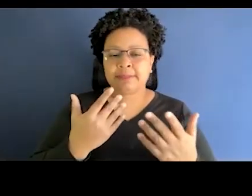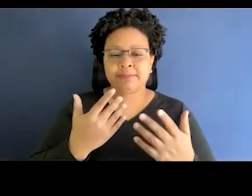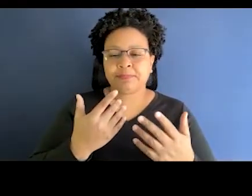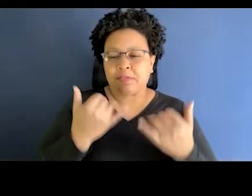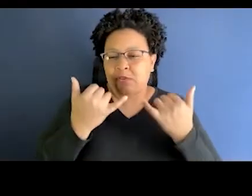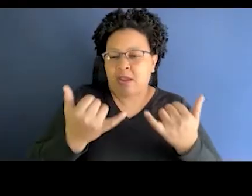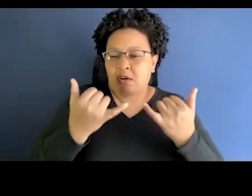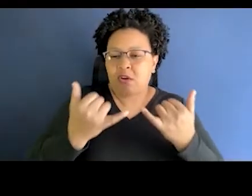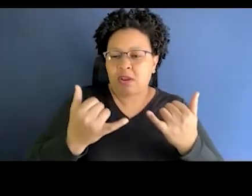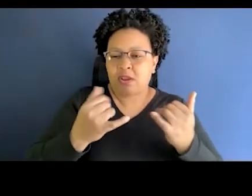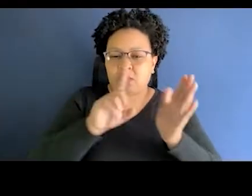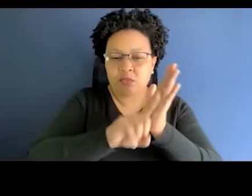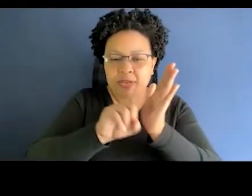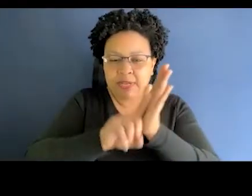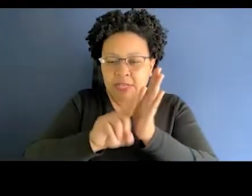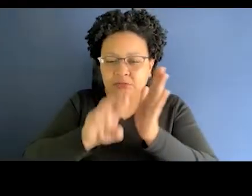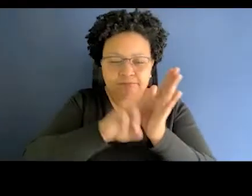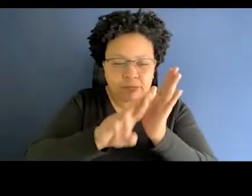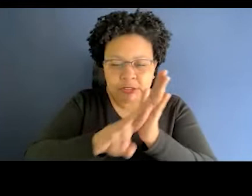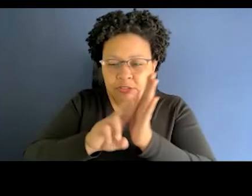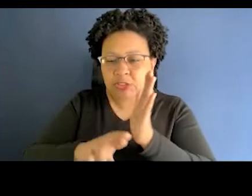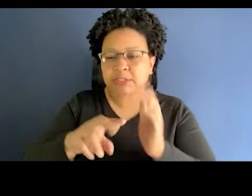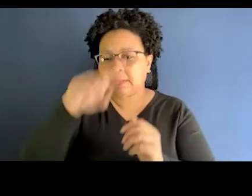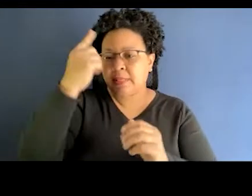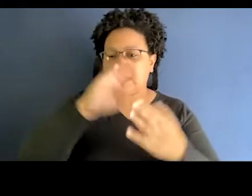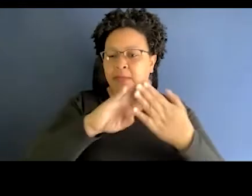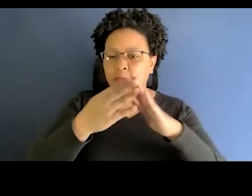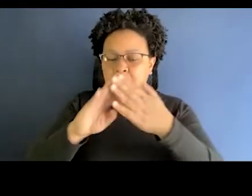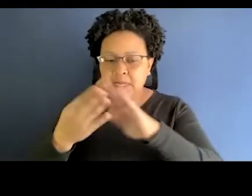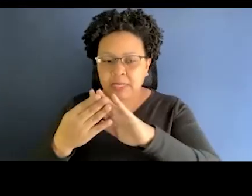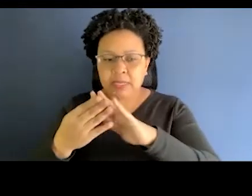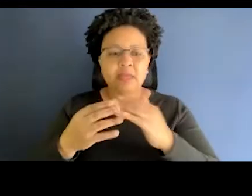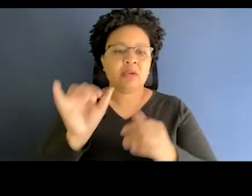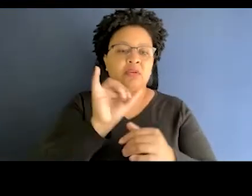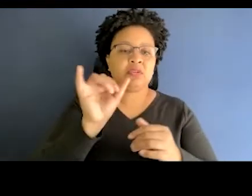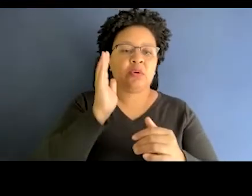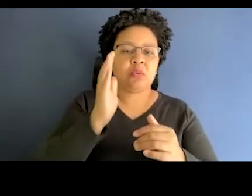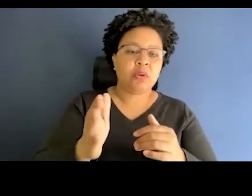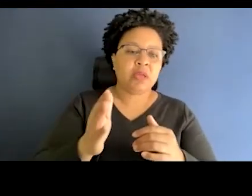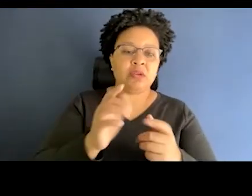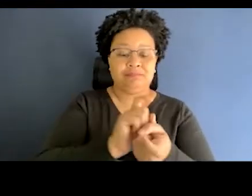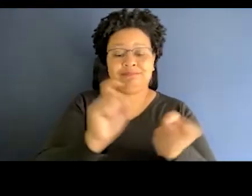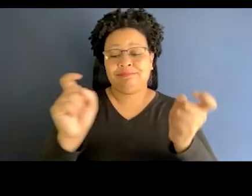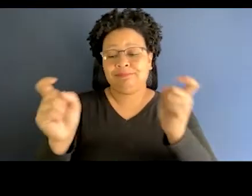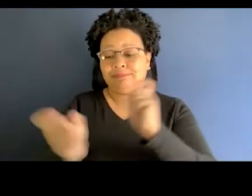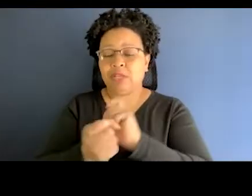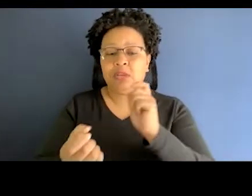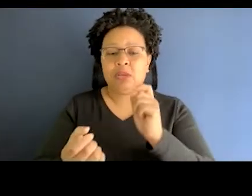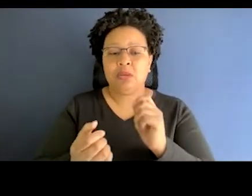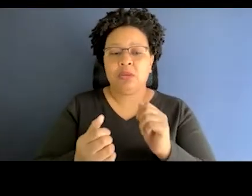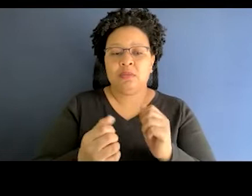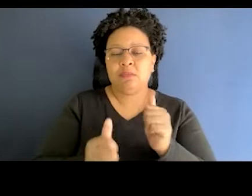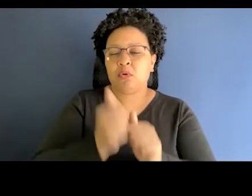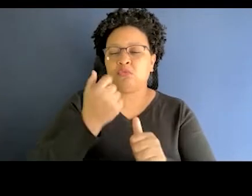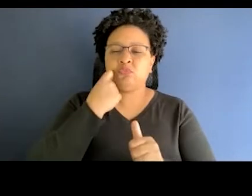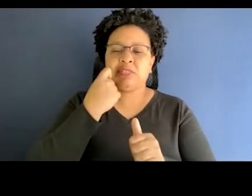on autism in Black community. And we'll then transition and talk about some of the newer research that's happening, some